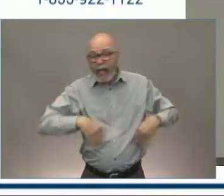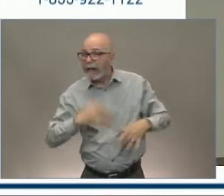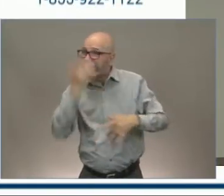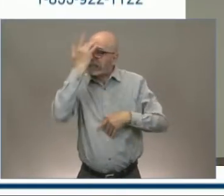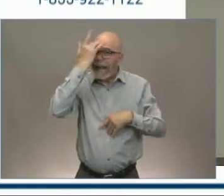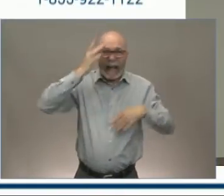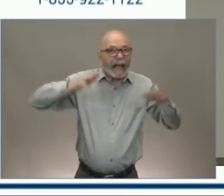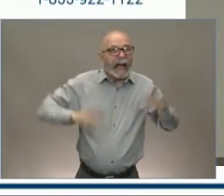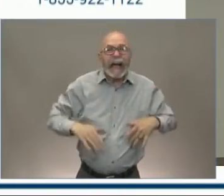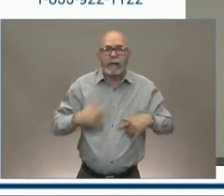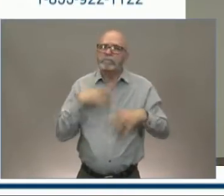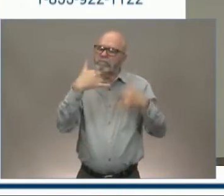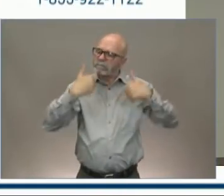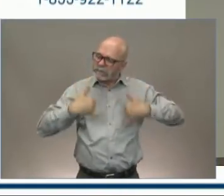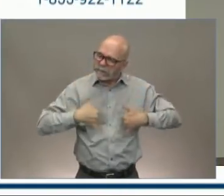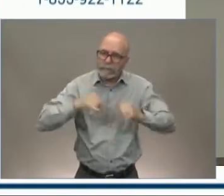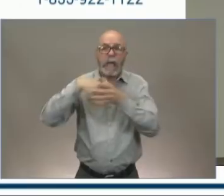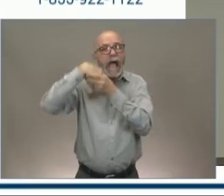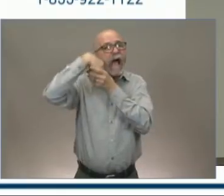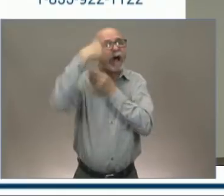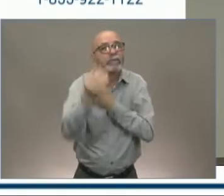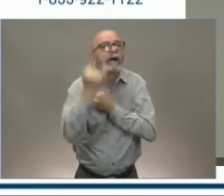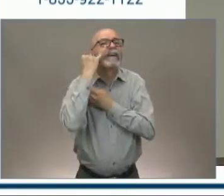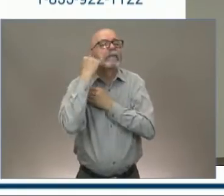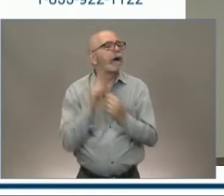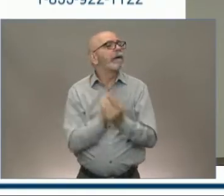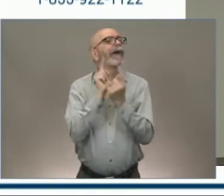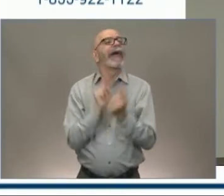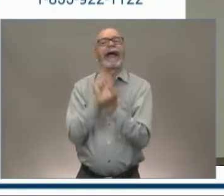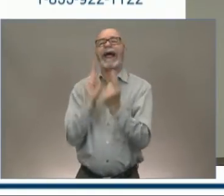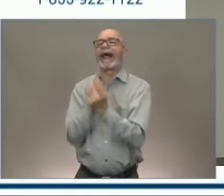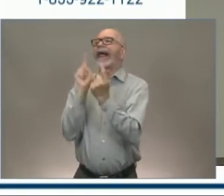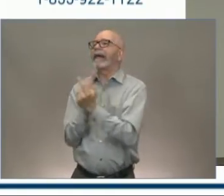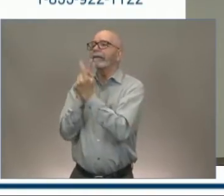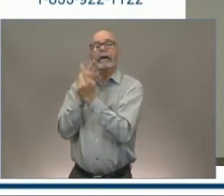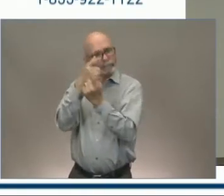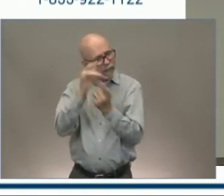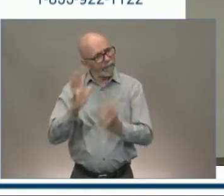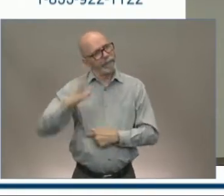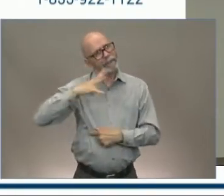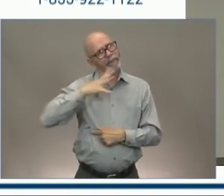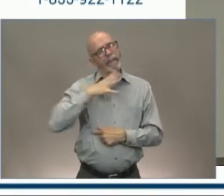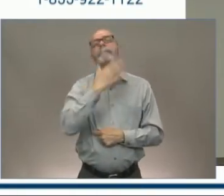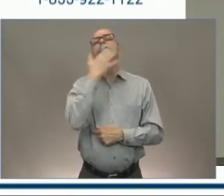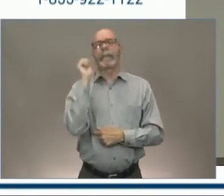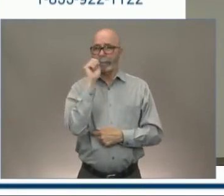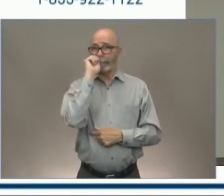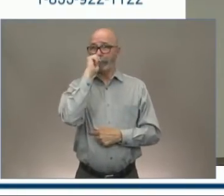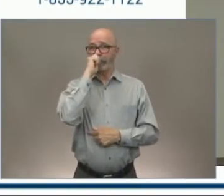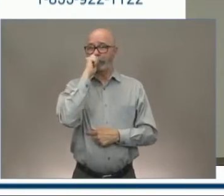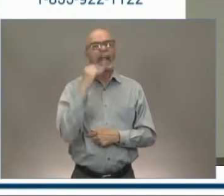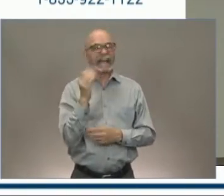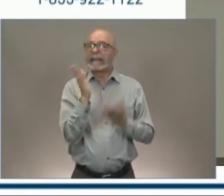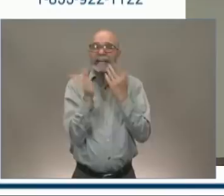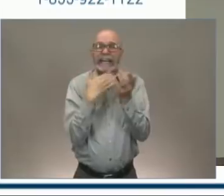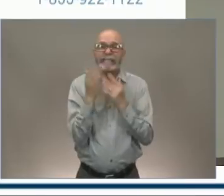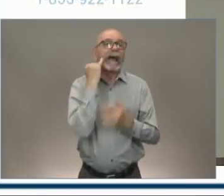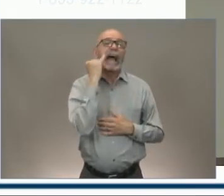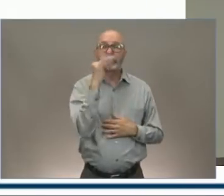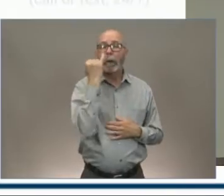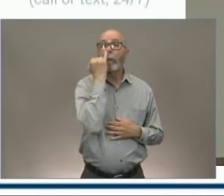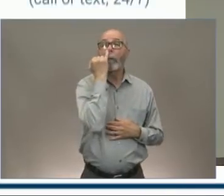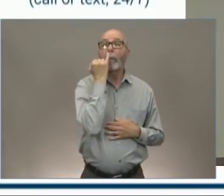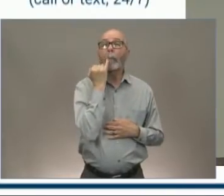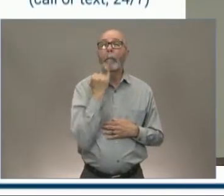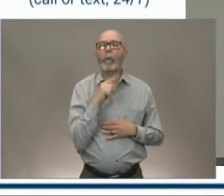with a lot of people, get tested regularly. And if you are feeling like you have the cold or flu, even one mild symptom, it's important that